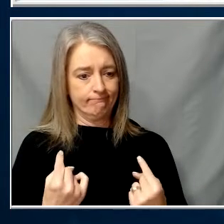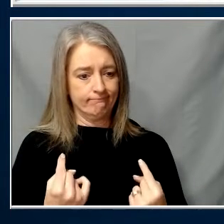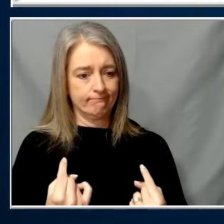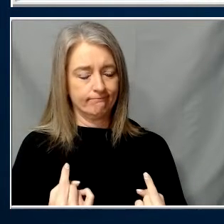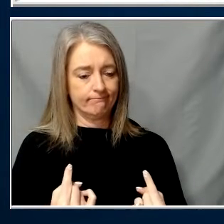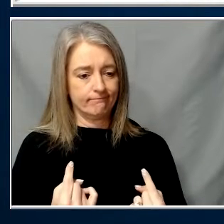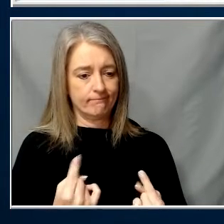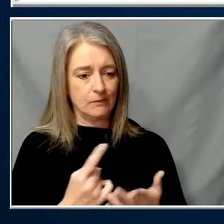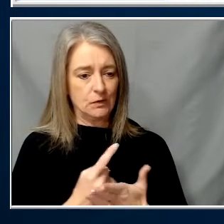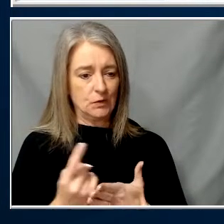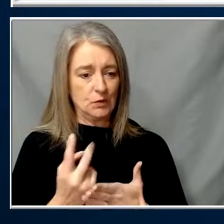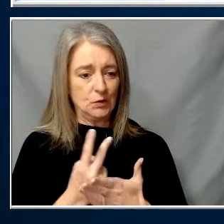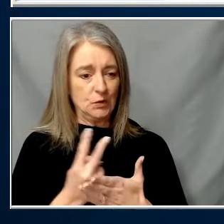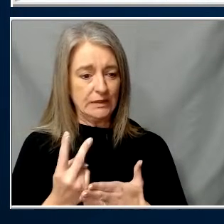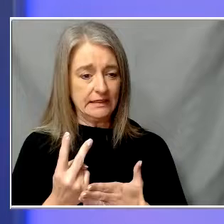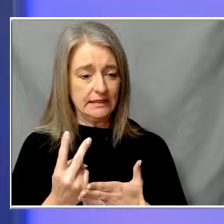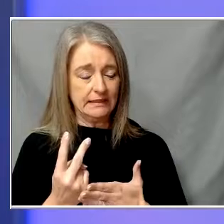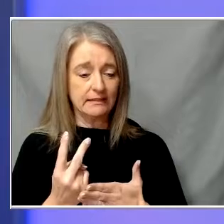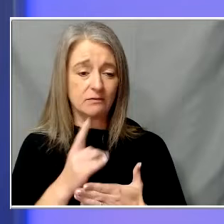1 week, 2 week period. So